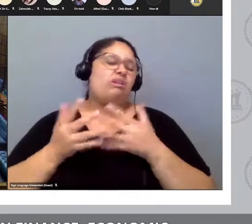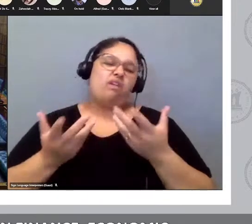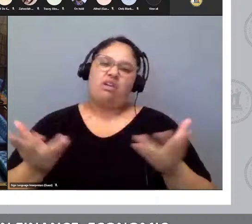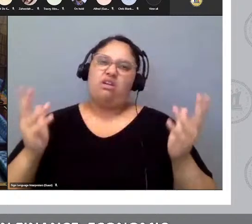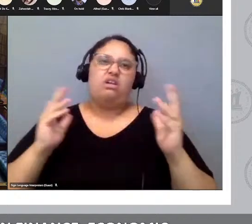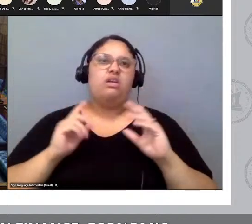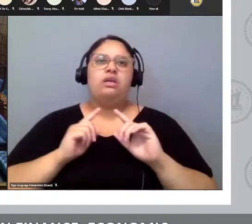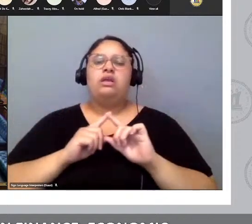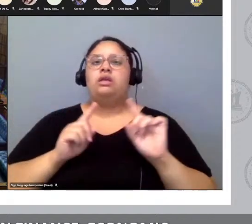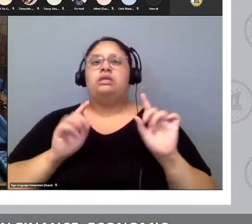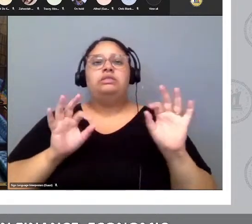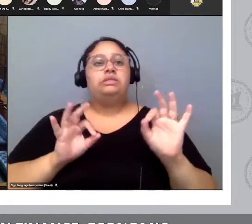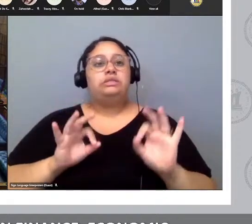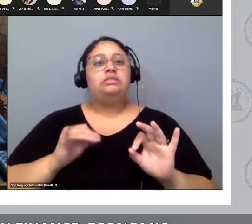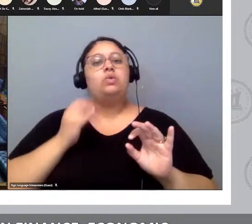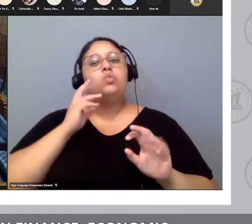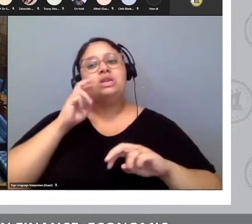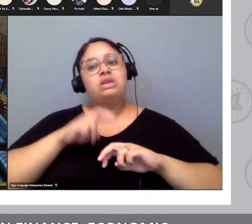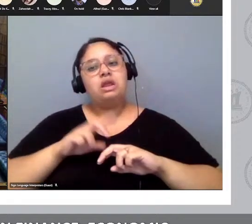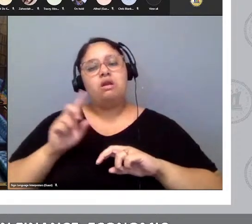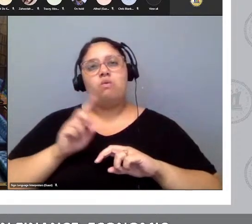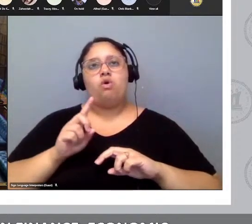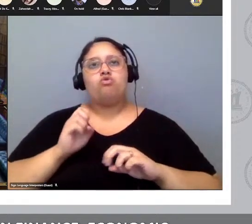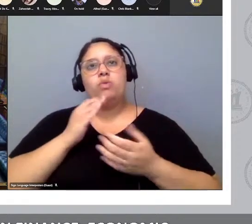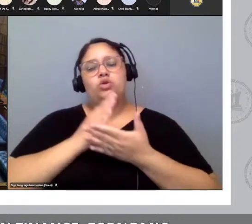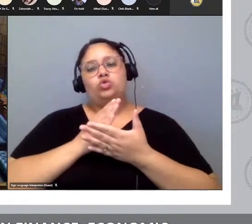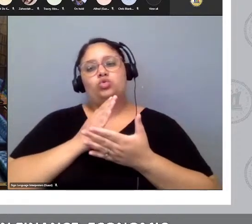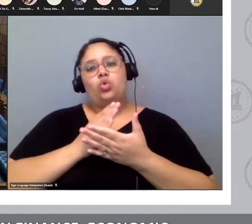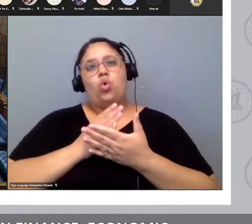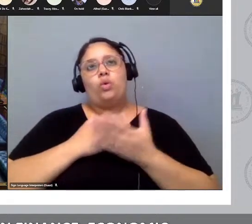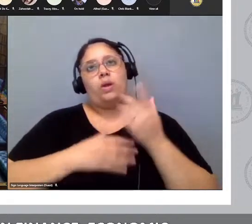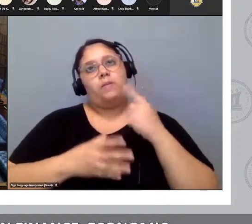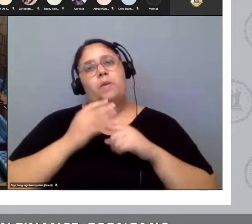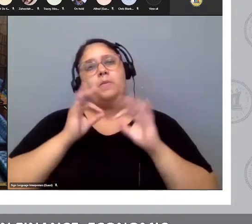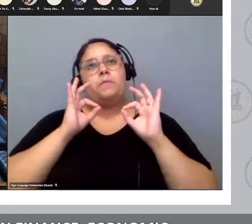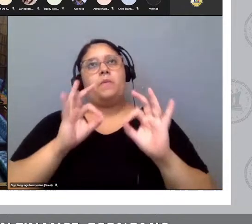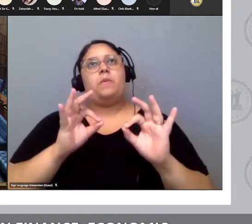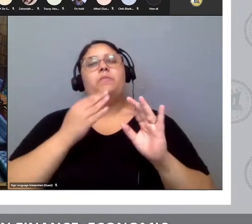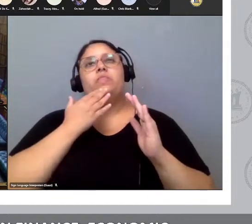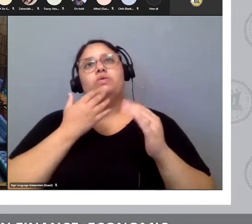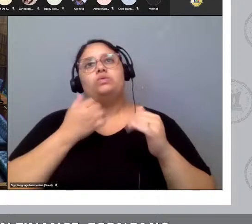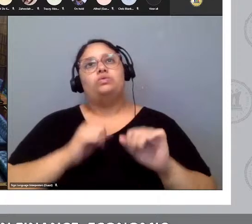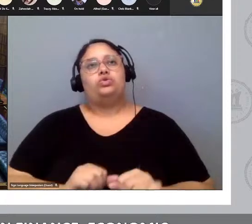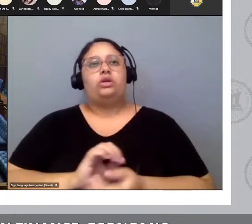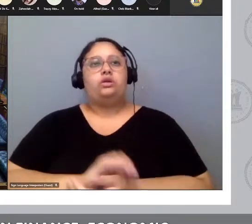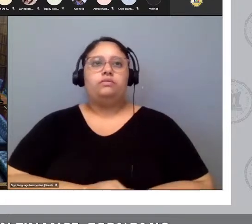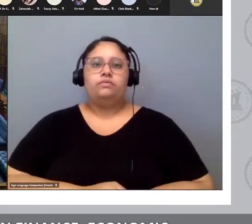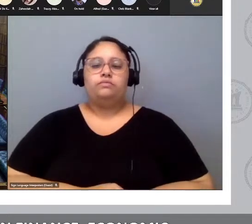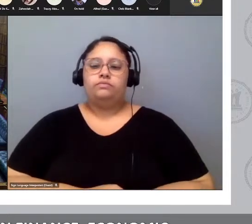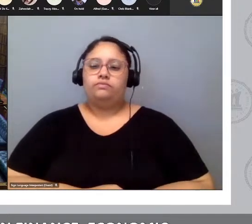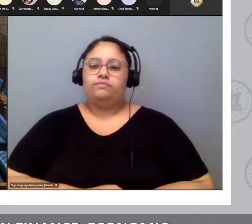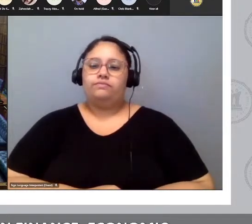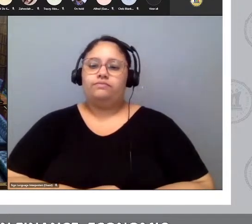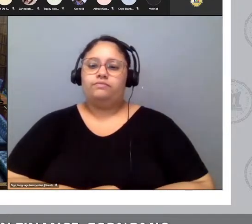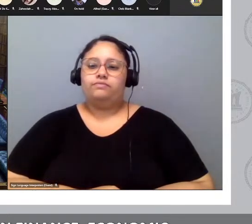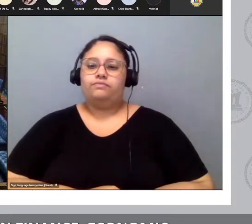but at at least what do we need to do in order to get to that Mark thank you chair thank you very much before I hand